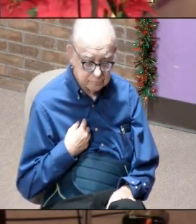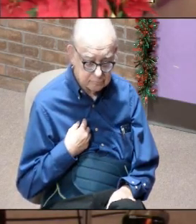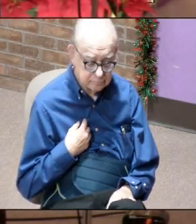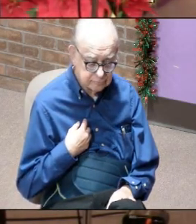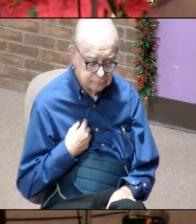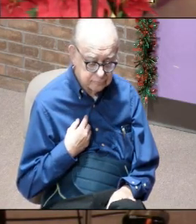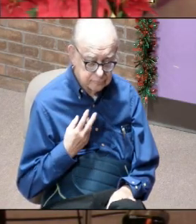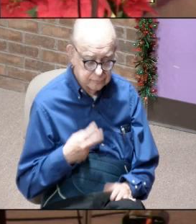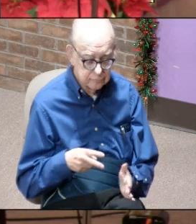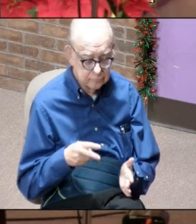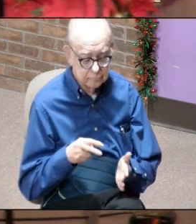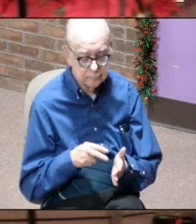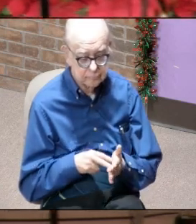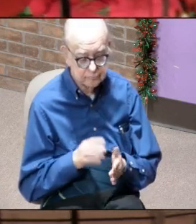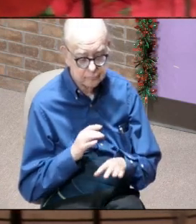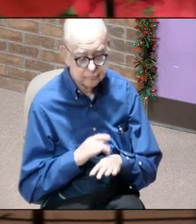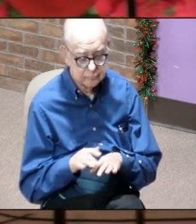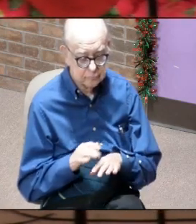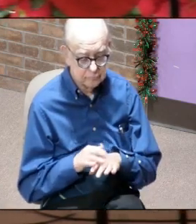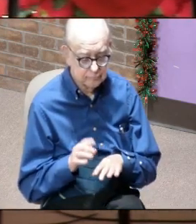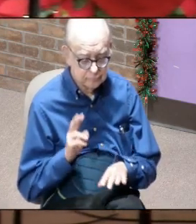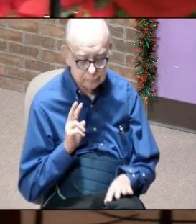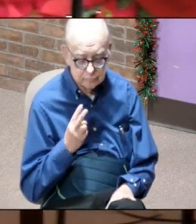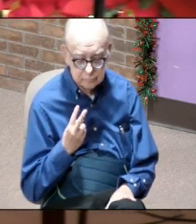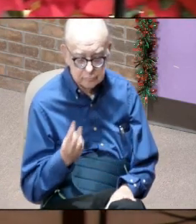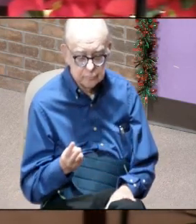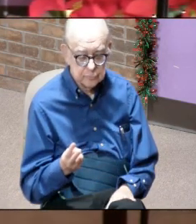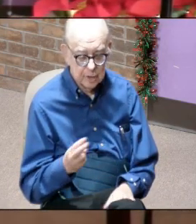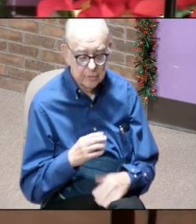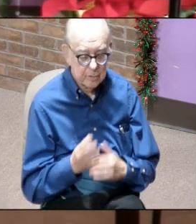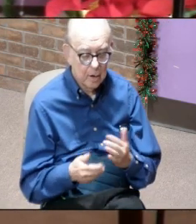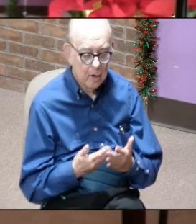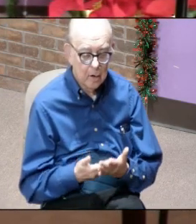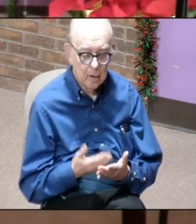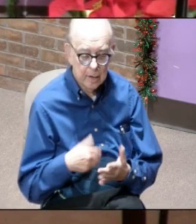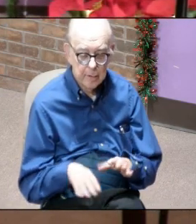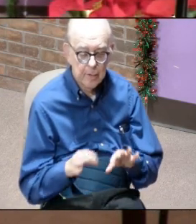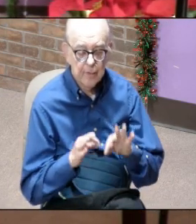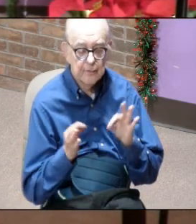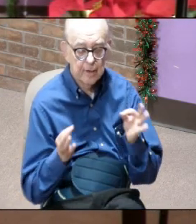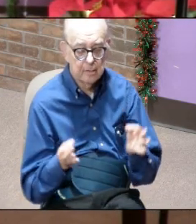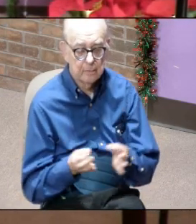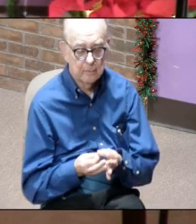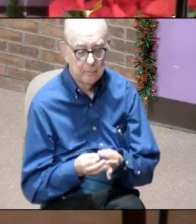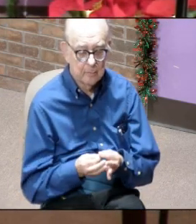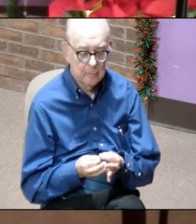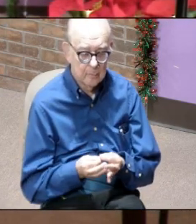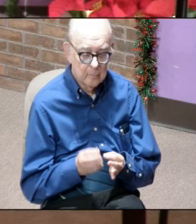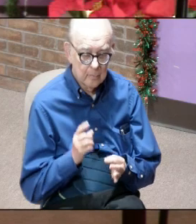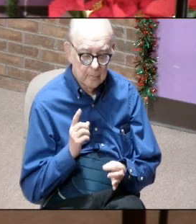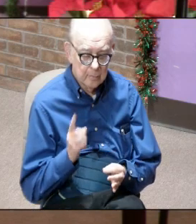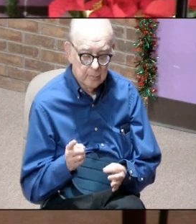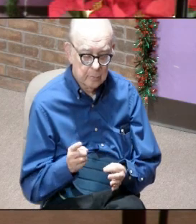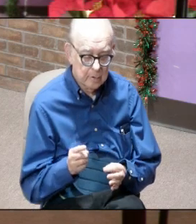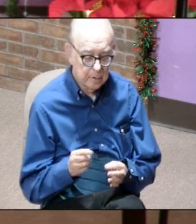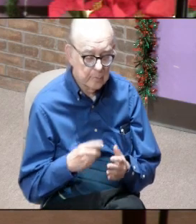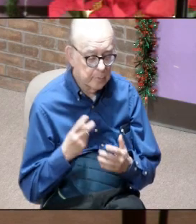got up early and I was watching All in the Family. And it was one where